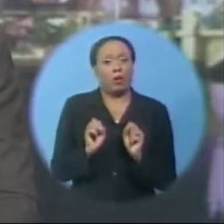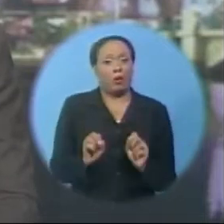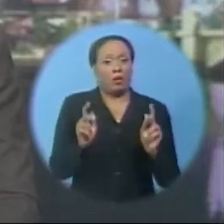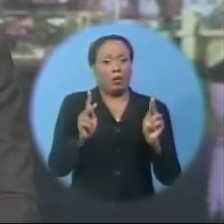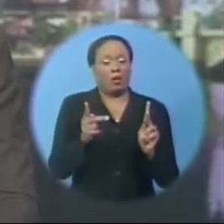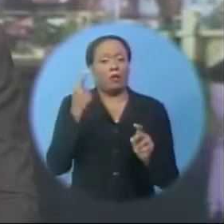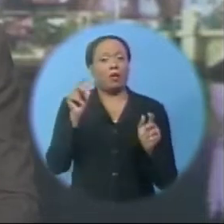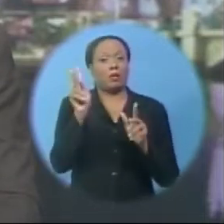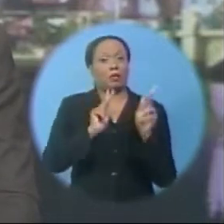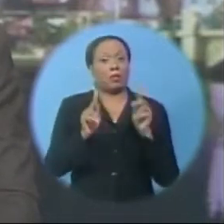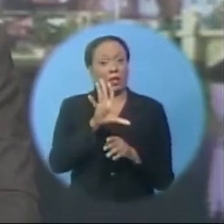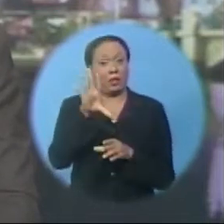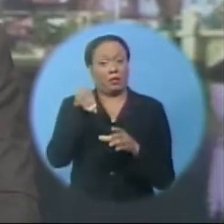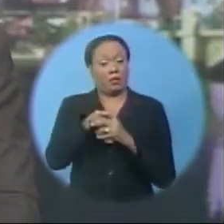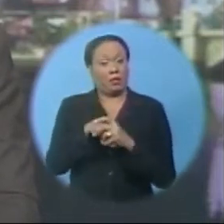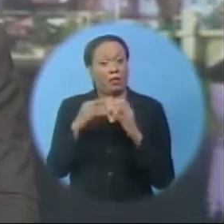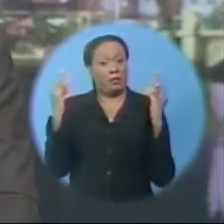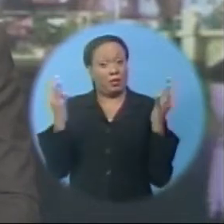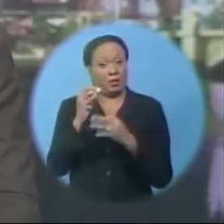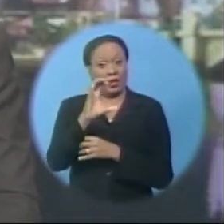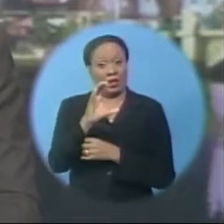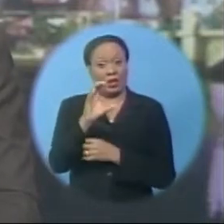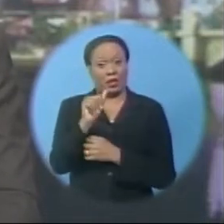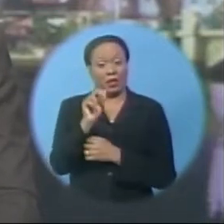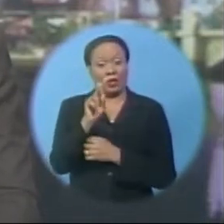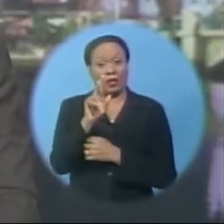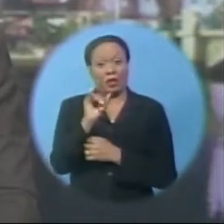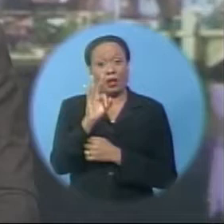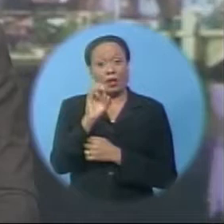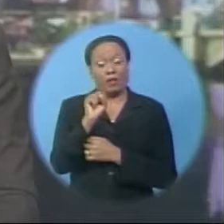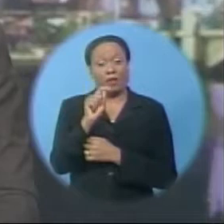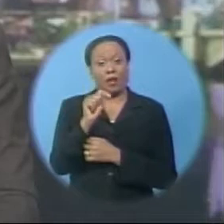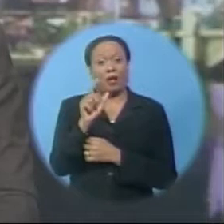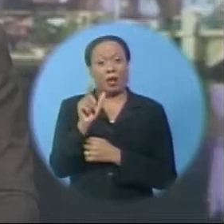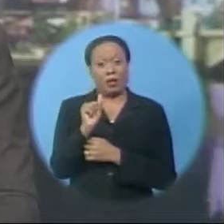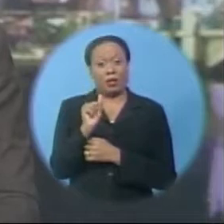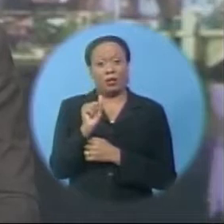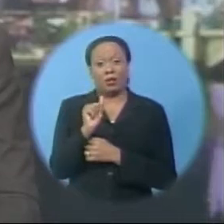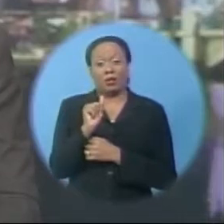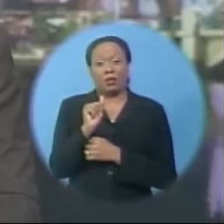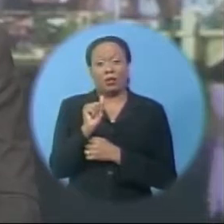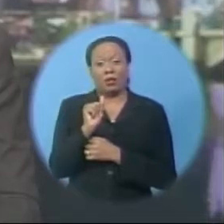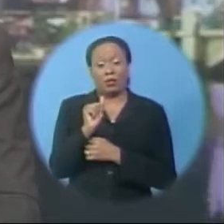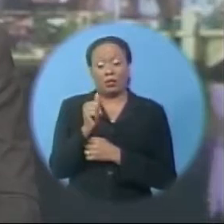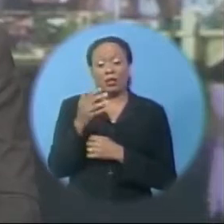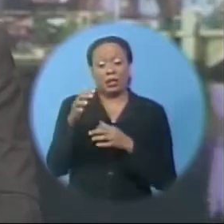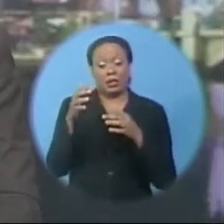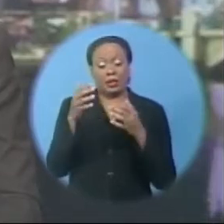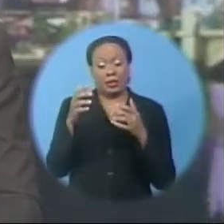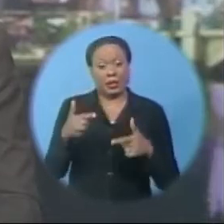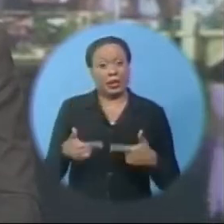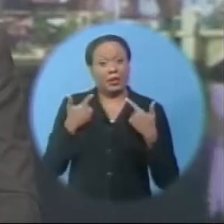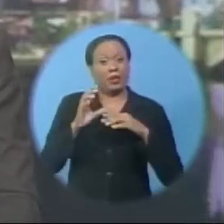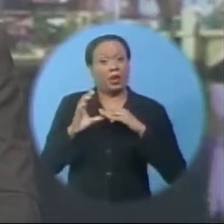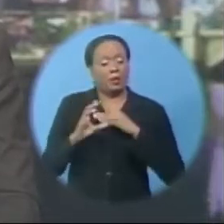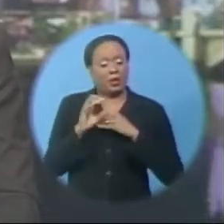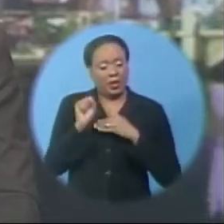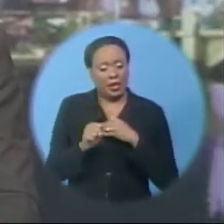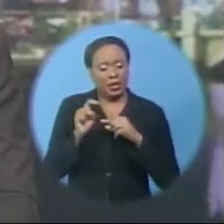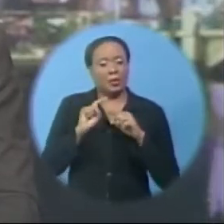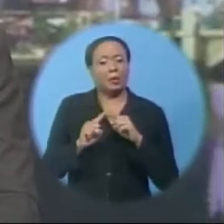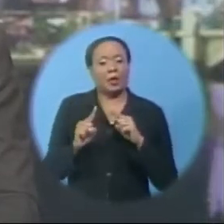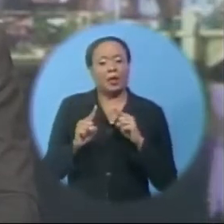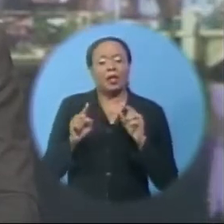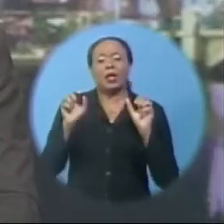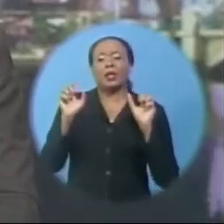for the participants in CariFesta 13 to earn a living in markets outside of the Caribbean. And they're being told to